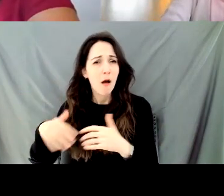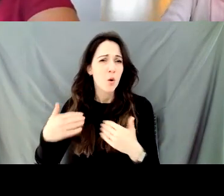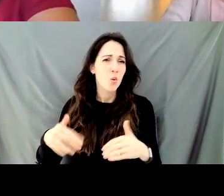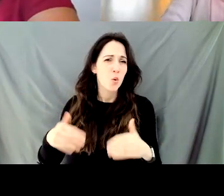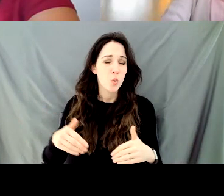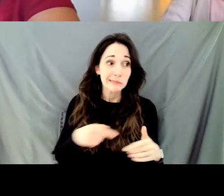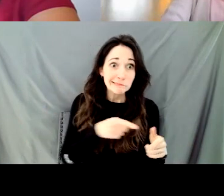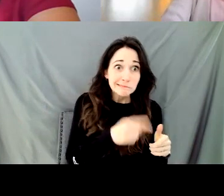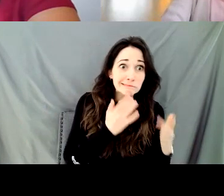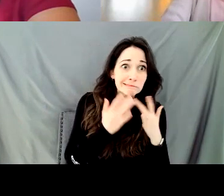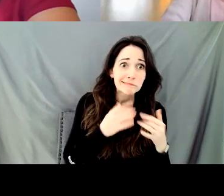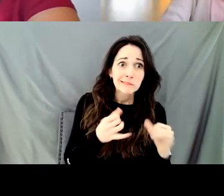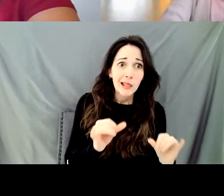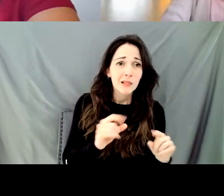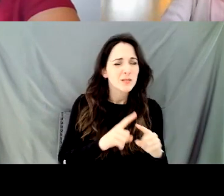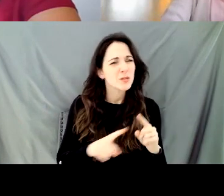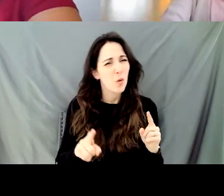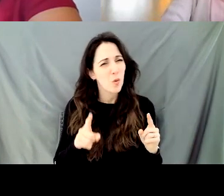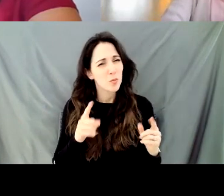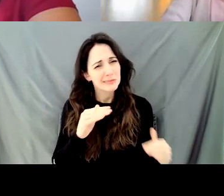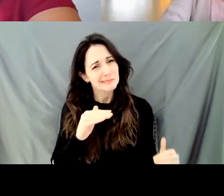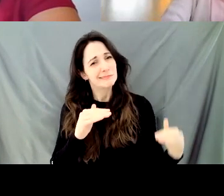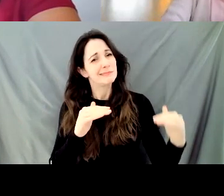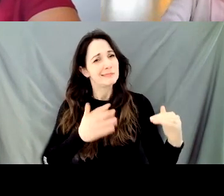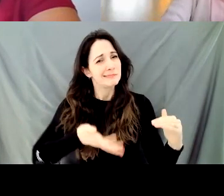students interested. I know that